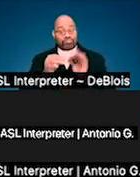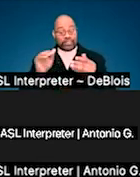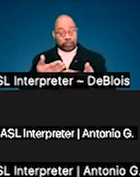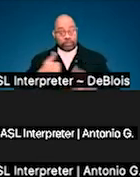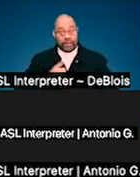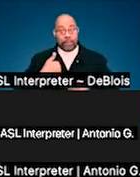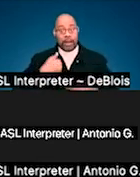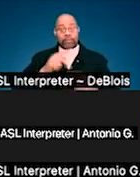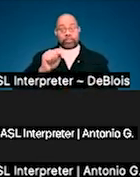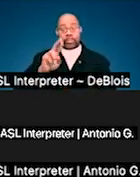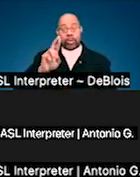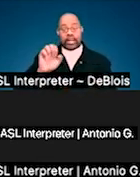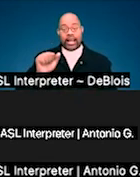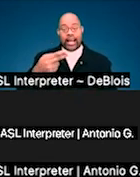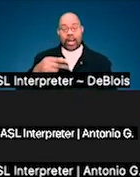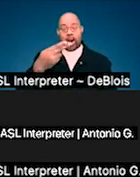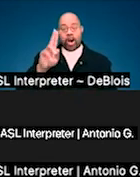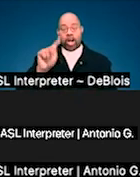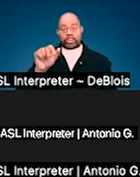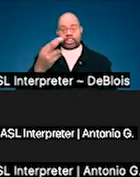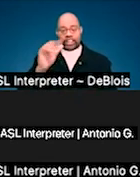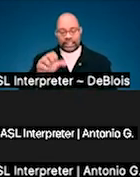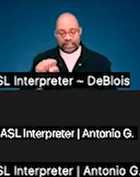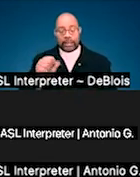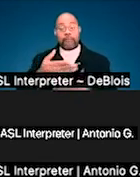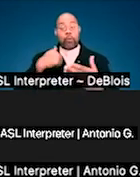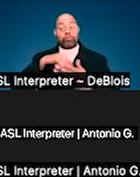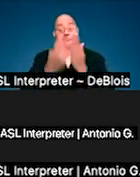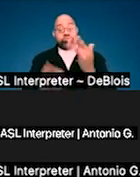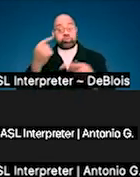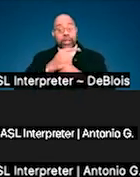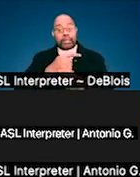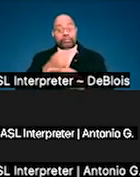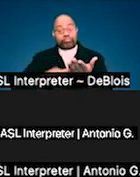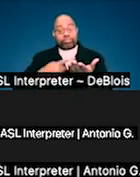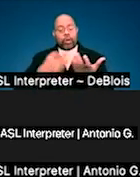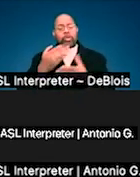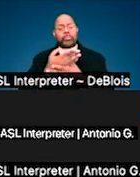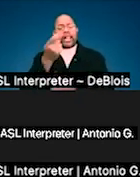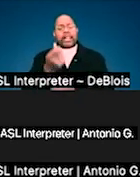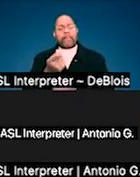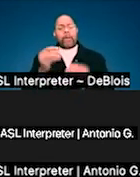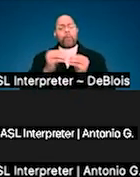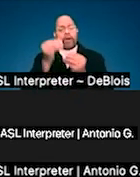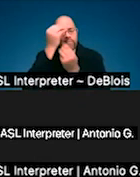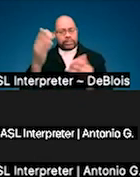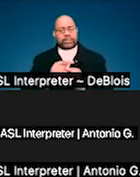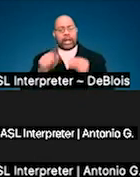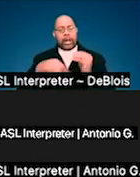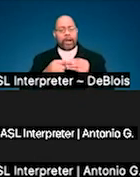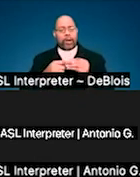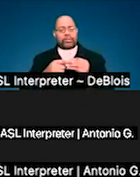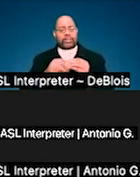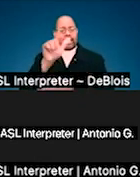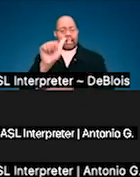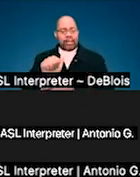my name is Tria Hutchings. And before we dive into today's content, I just want to share a little bit more information about ELA, the